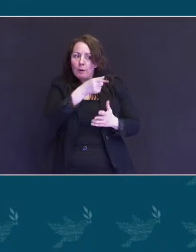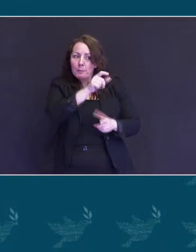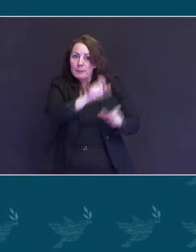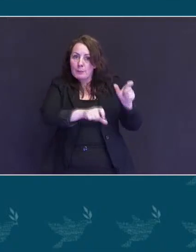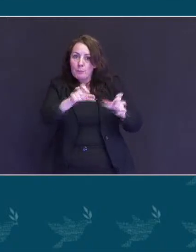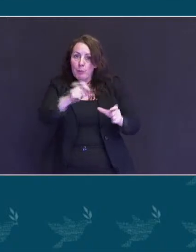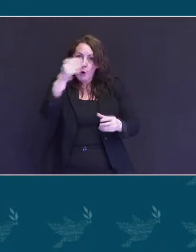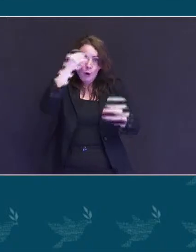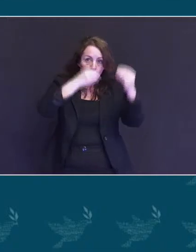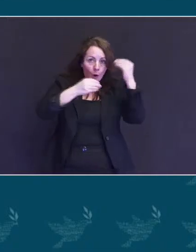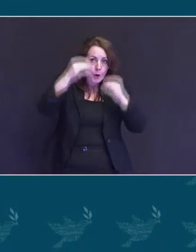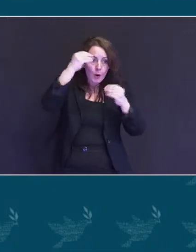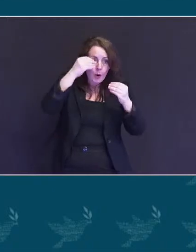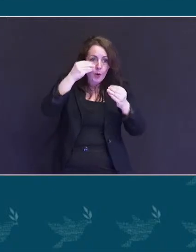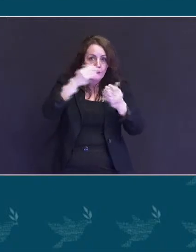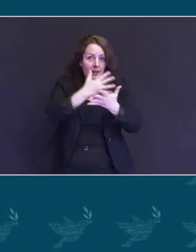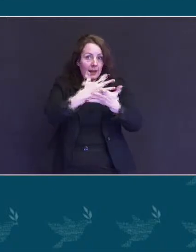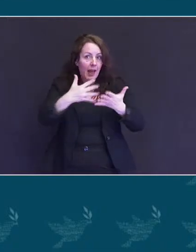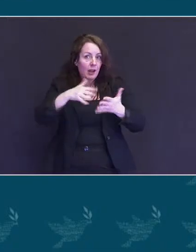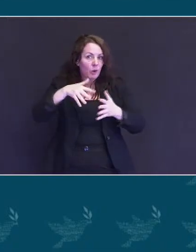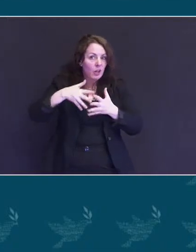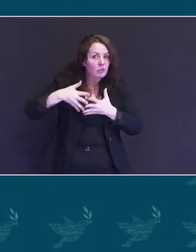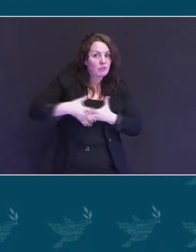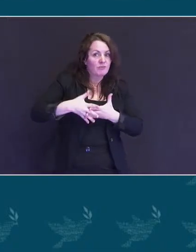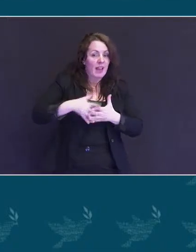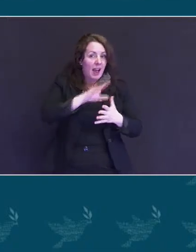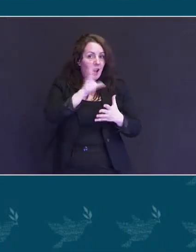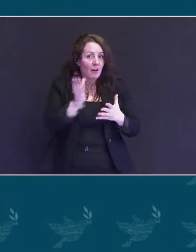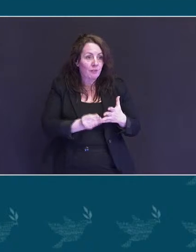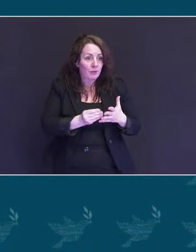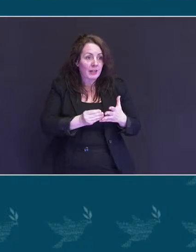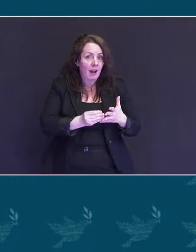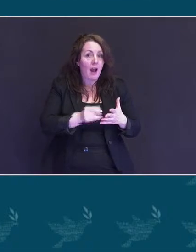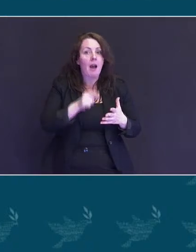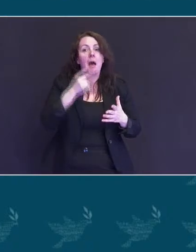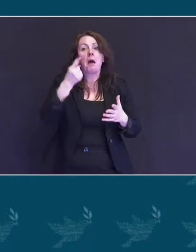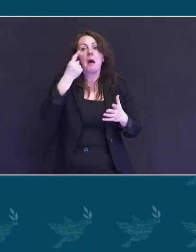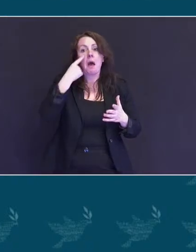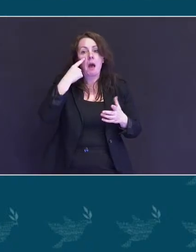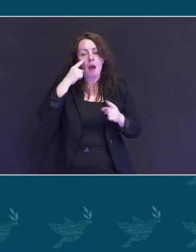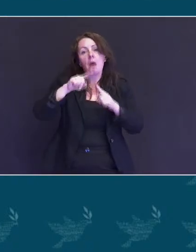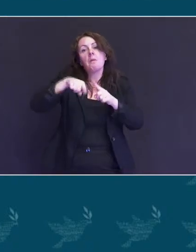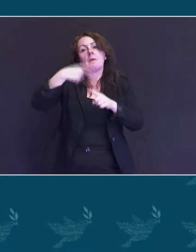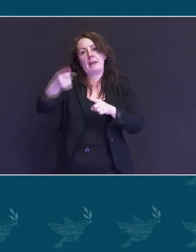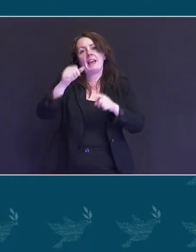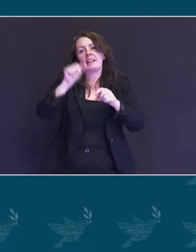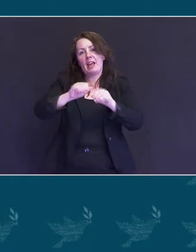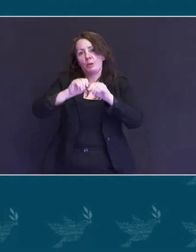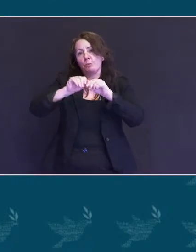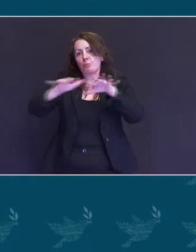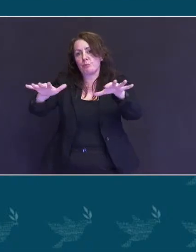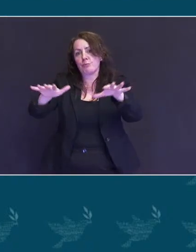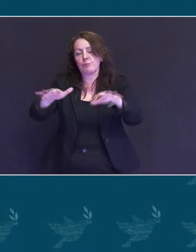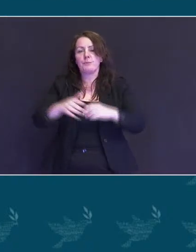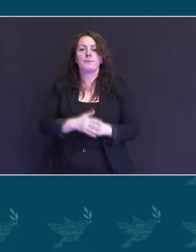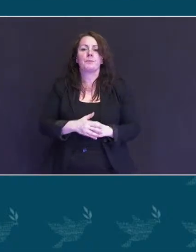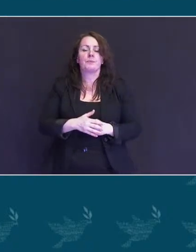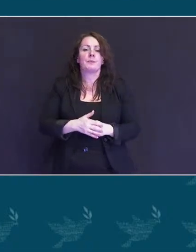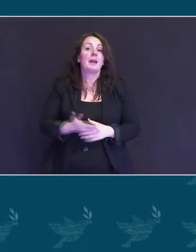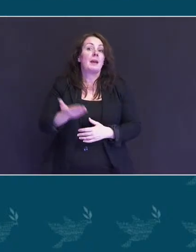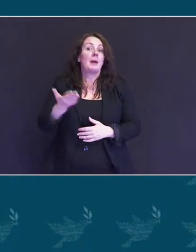learned from the English approach, how we could upscale that so that it could benefit more teachers. So